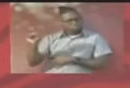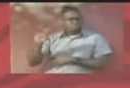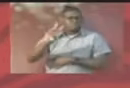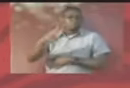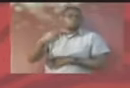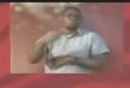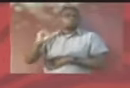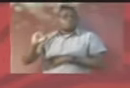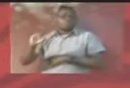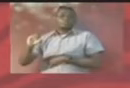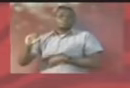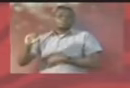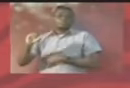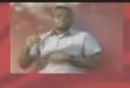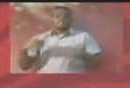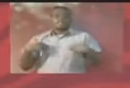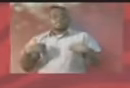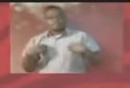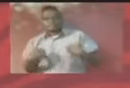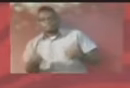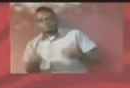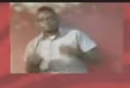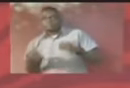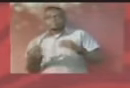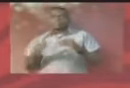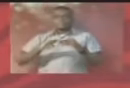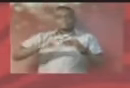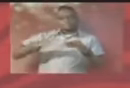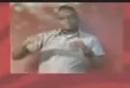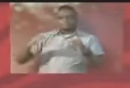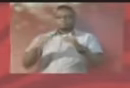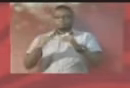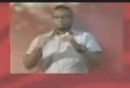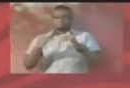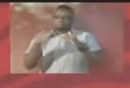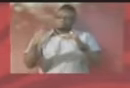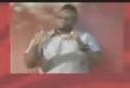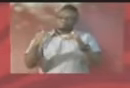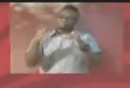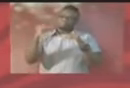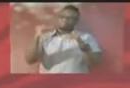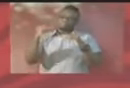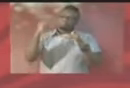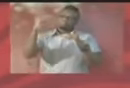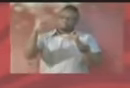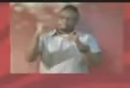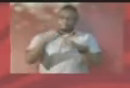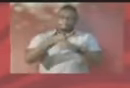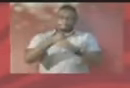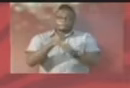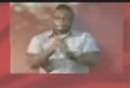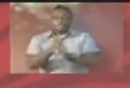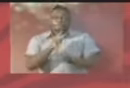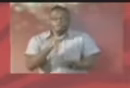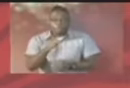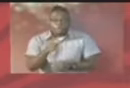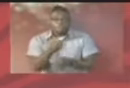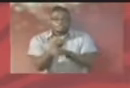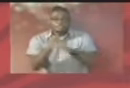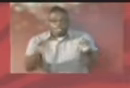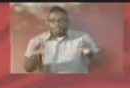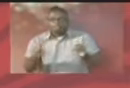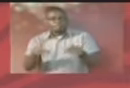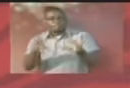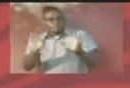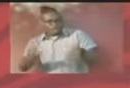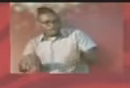vaccines undergo a series of steps to ensure safety and efficacy standards are maintained before issuing